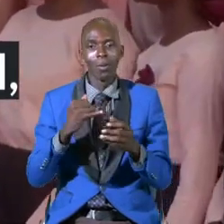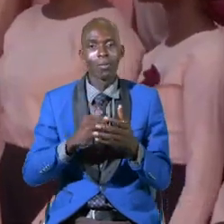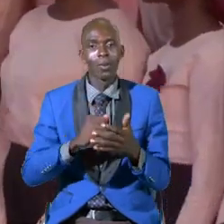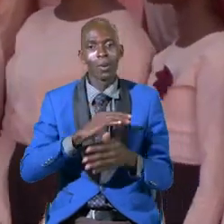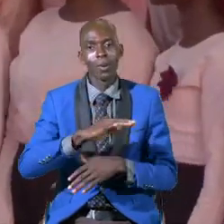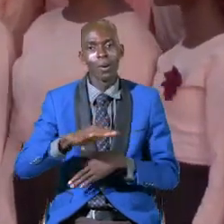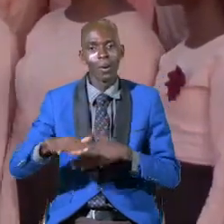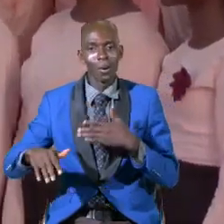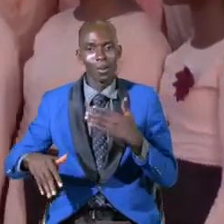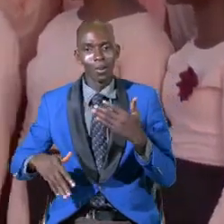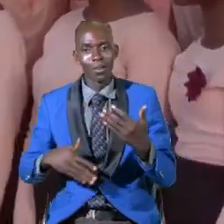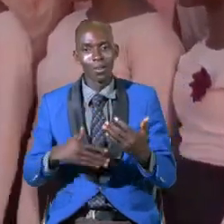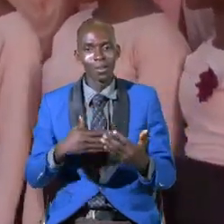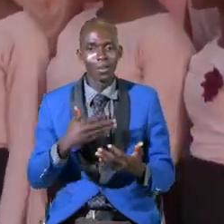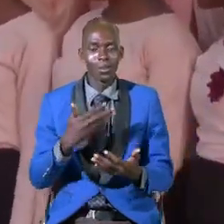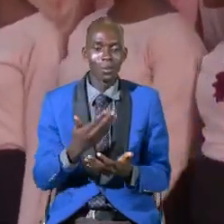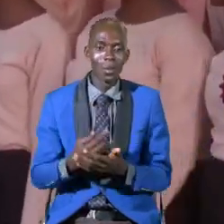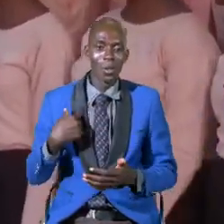the